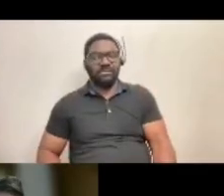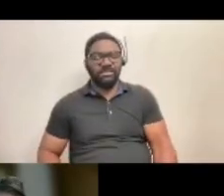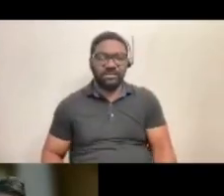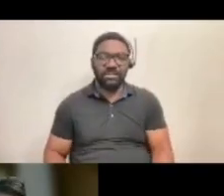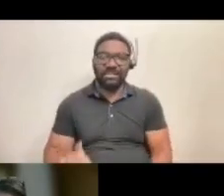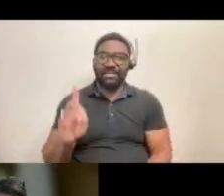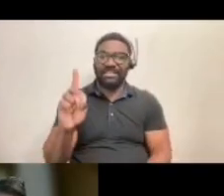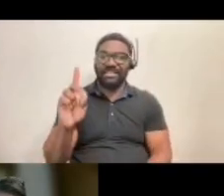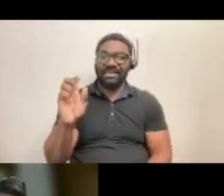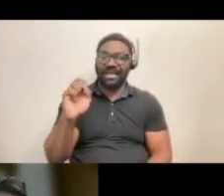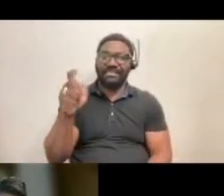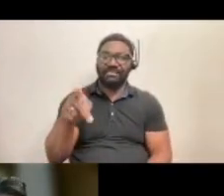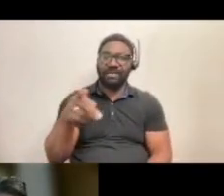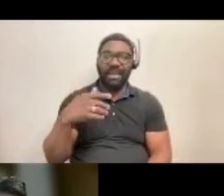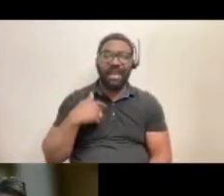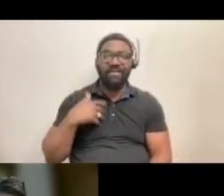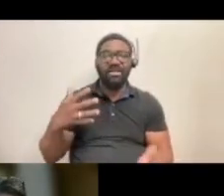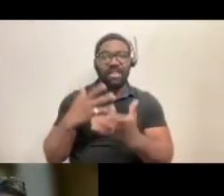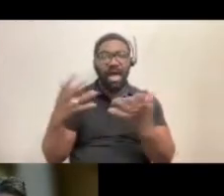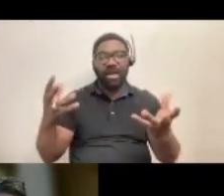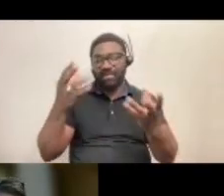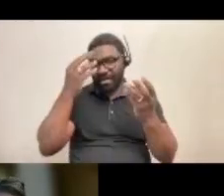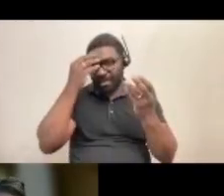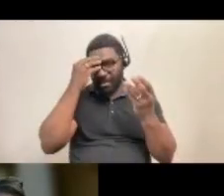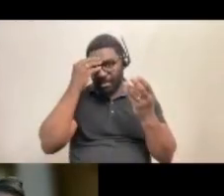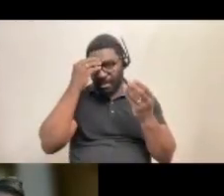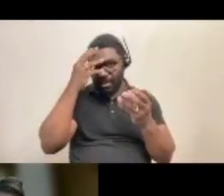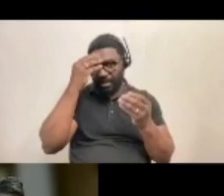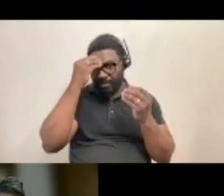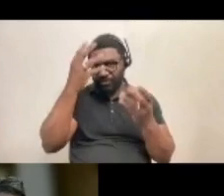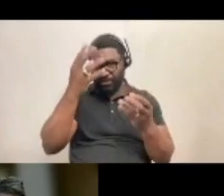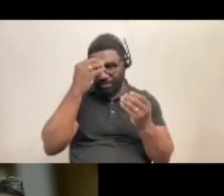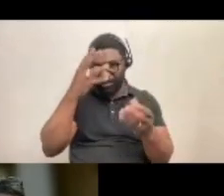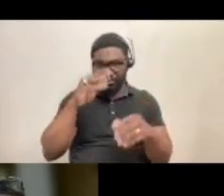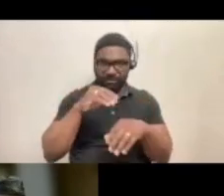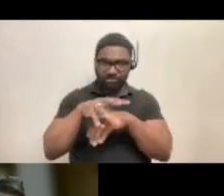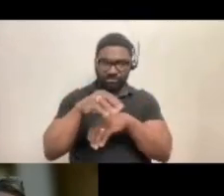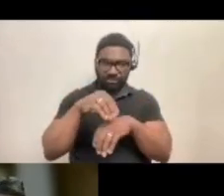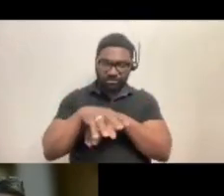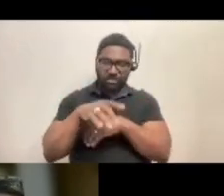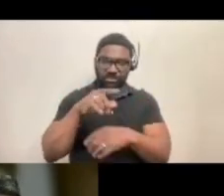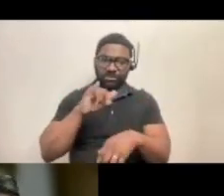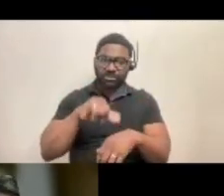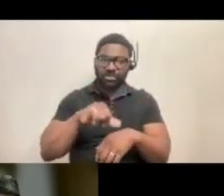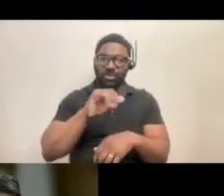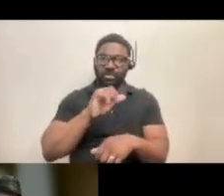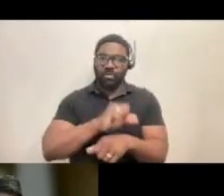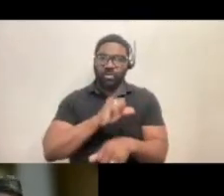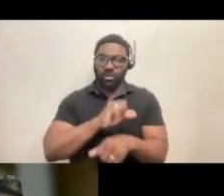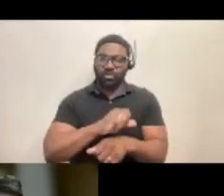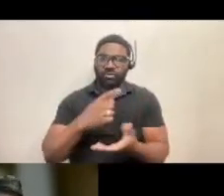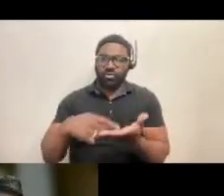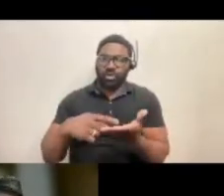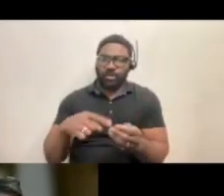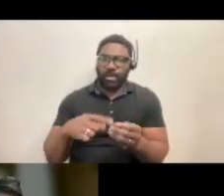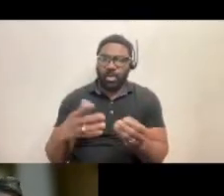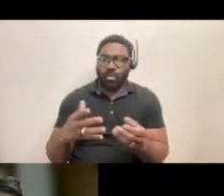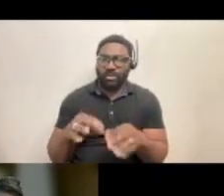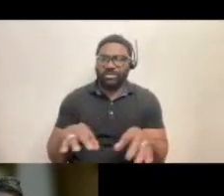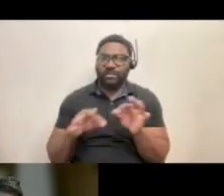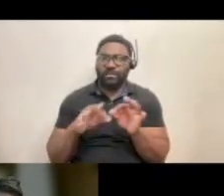the DSPs had a lot of input into that work to be able to talk about like what was important to